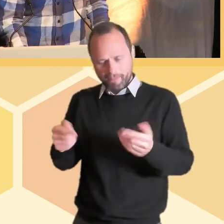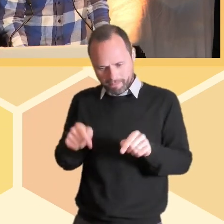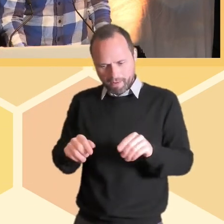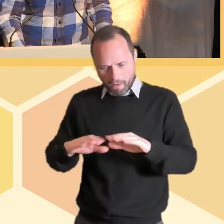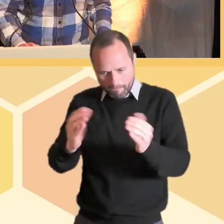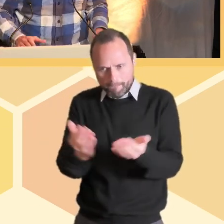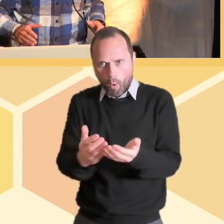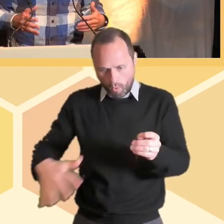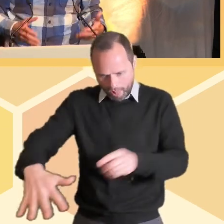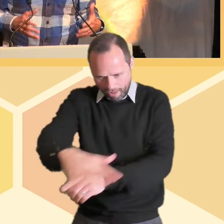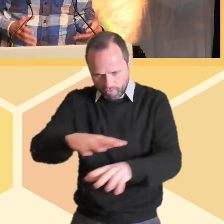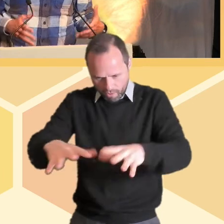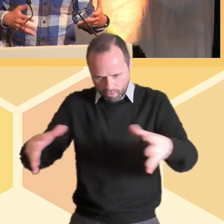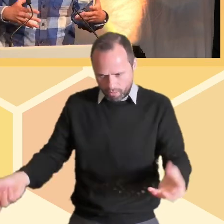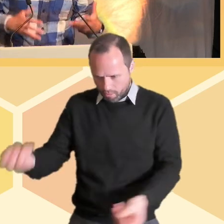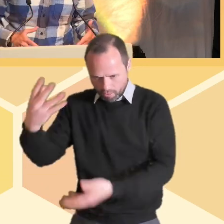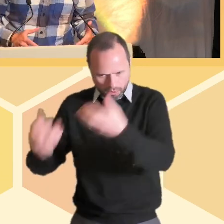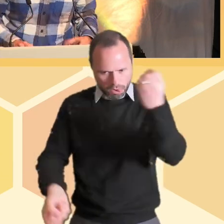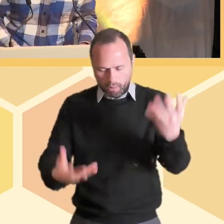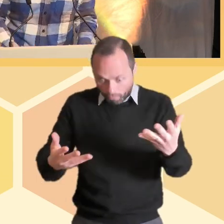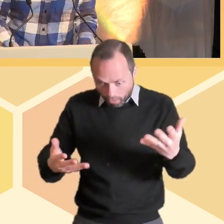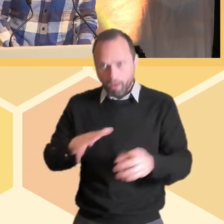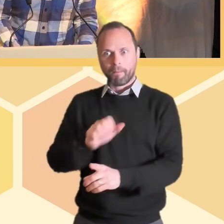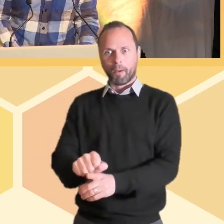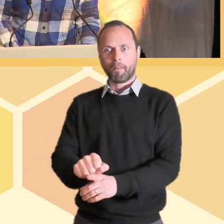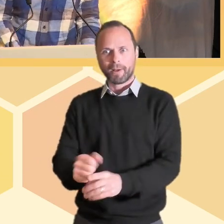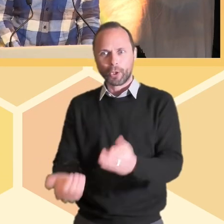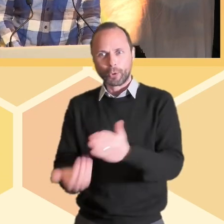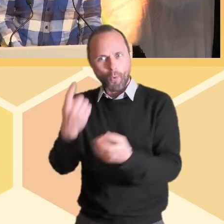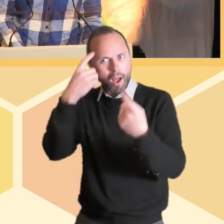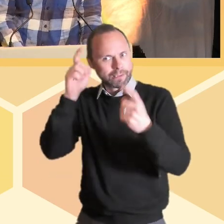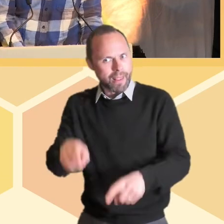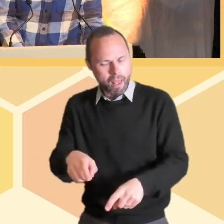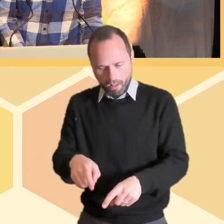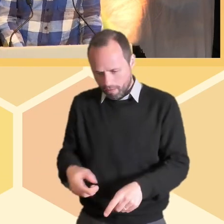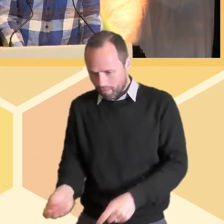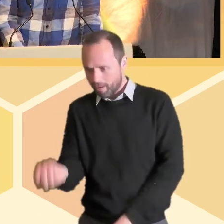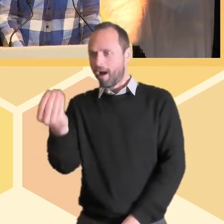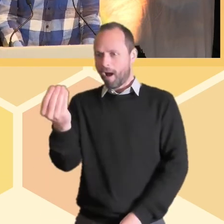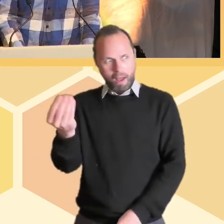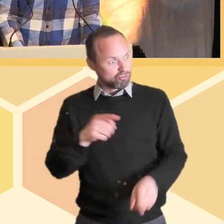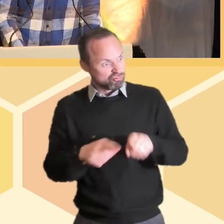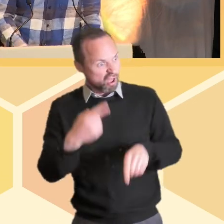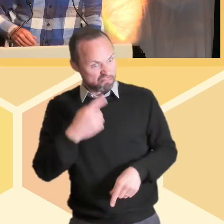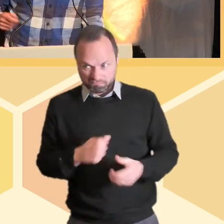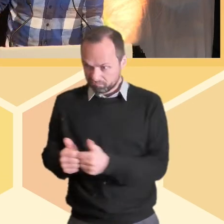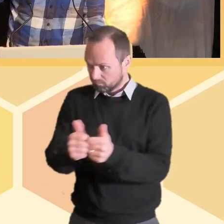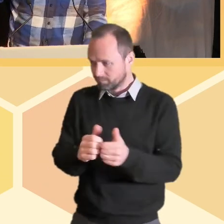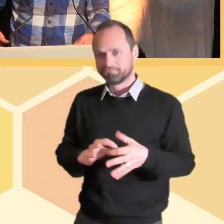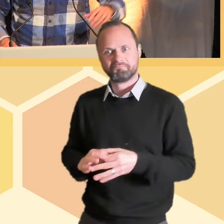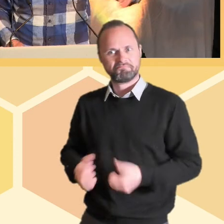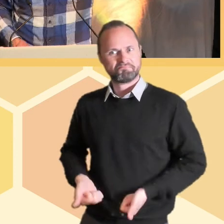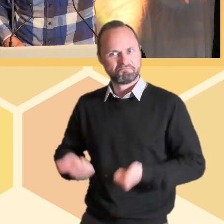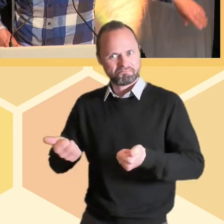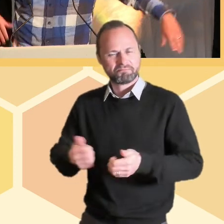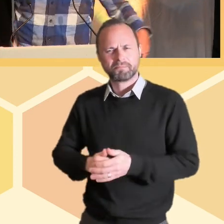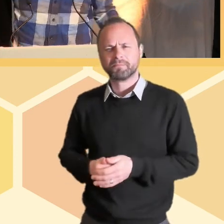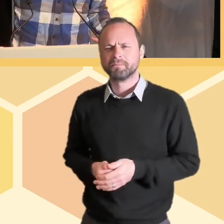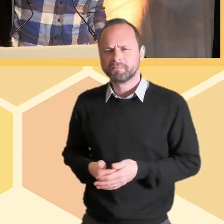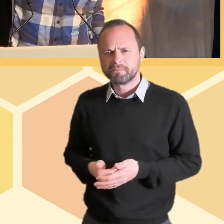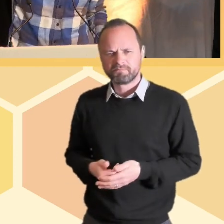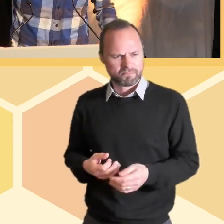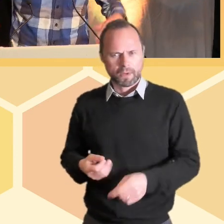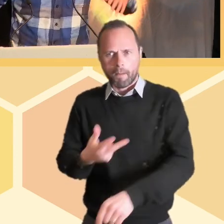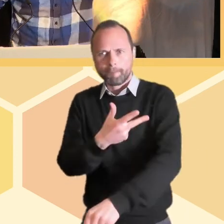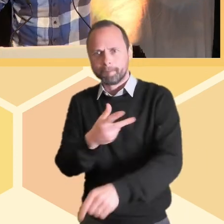discover the ideas which are not only surprising, but surprisingly reliable. New housing, blood